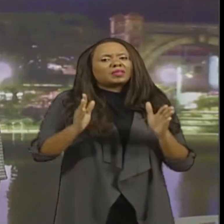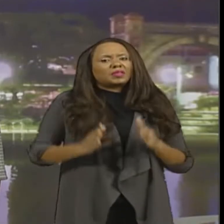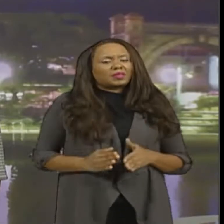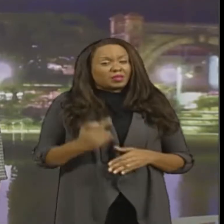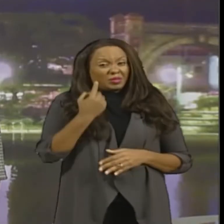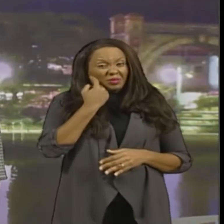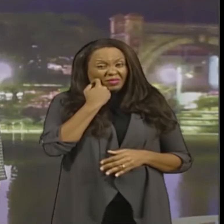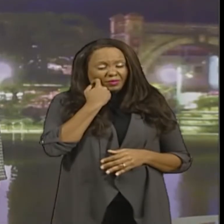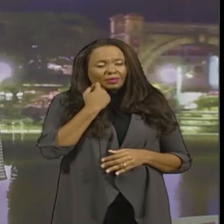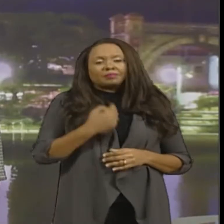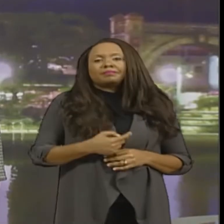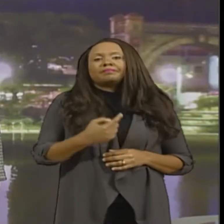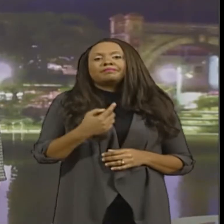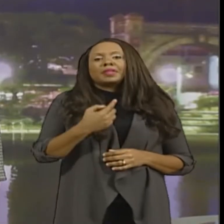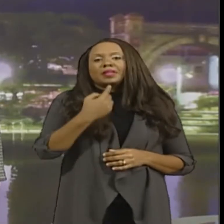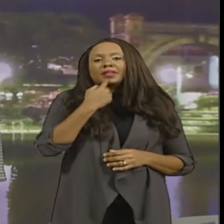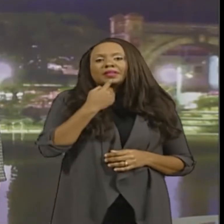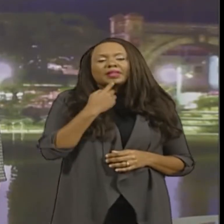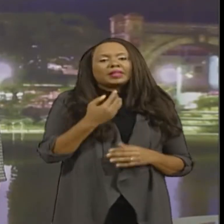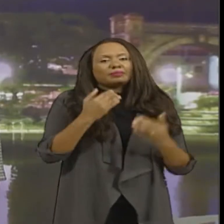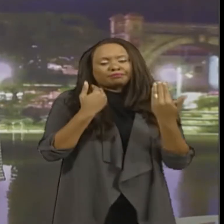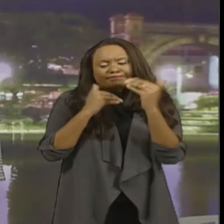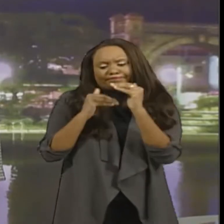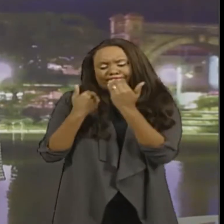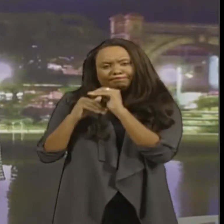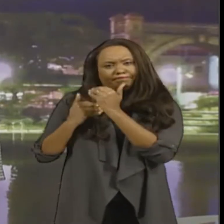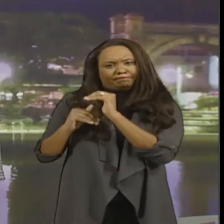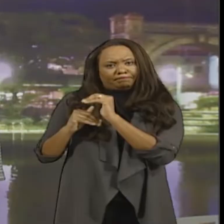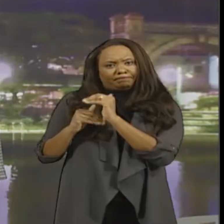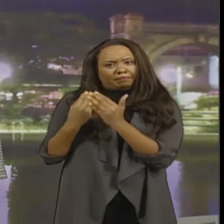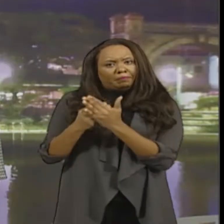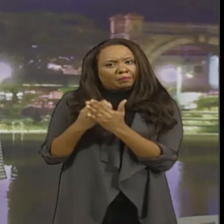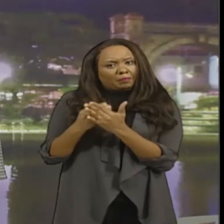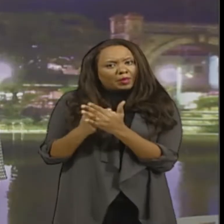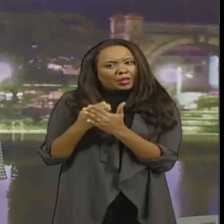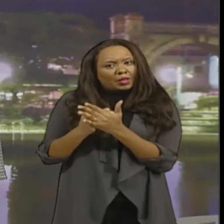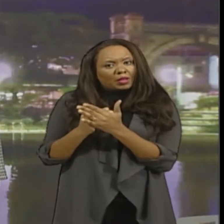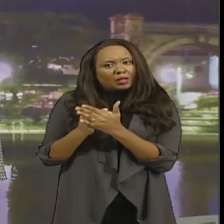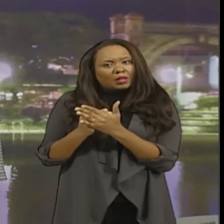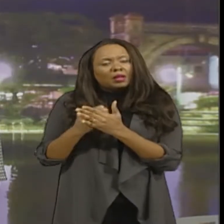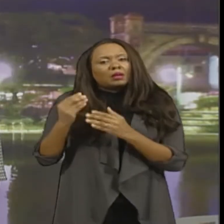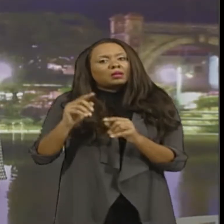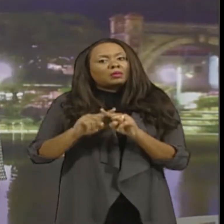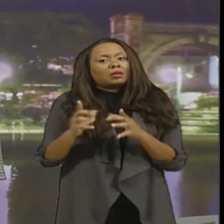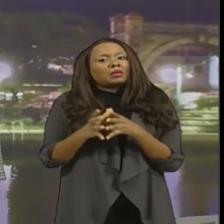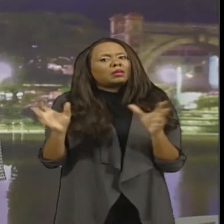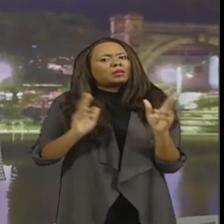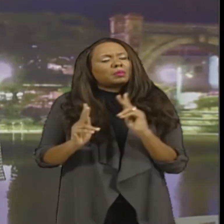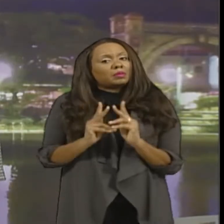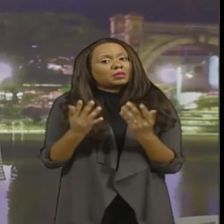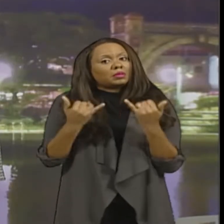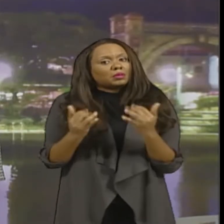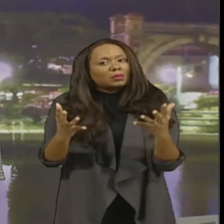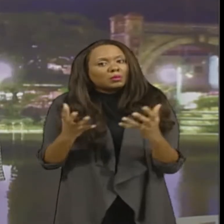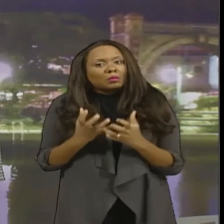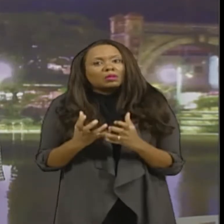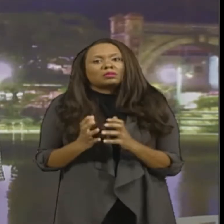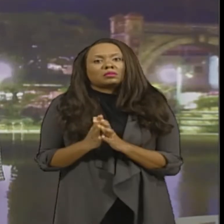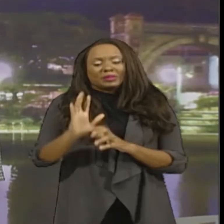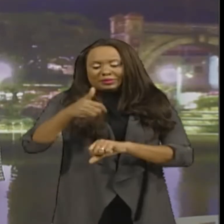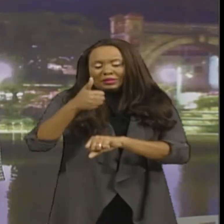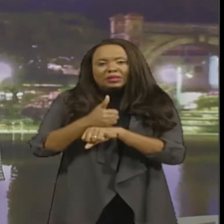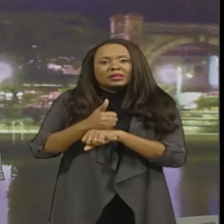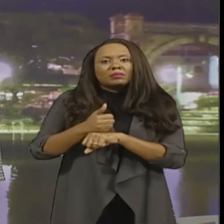Sutherland says, given the limited financial resources at national disposal, there's an increasingly urgent need for small business